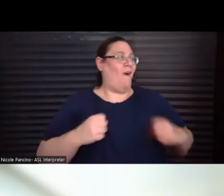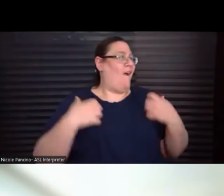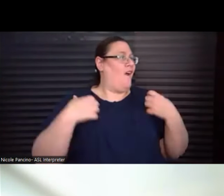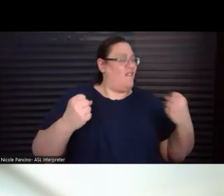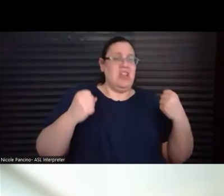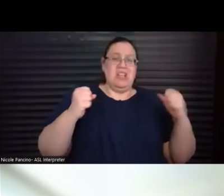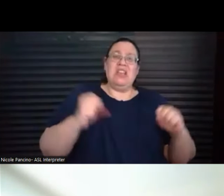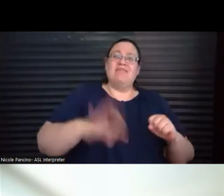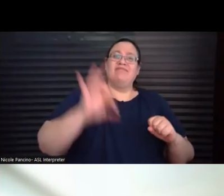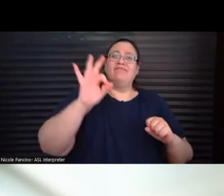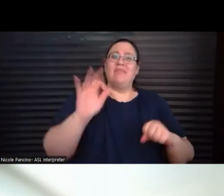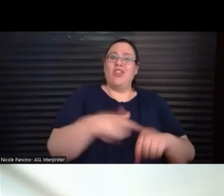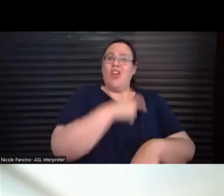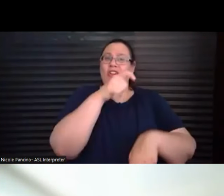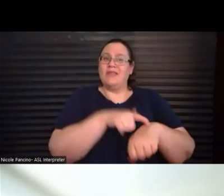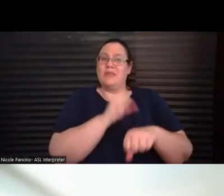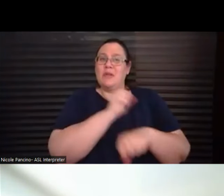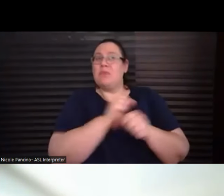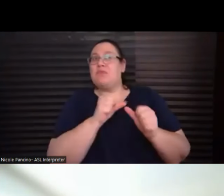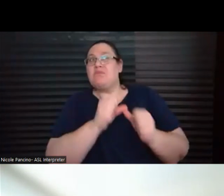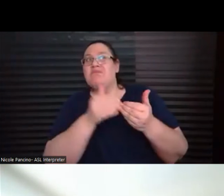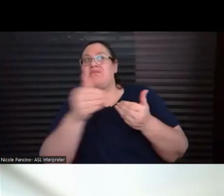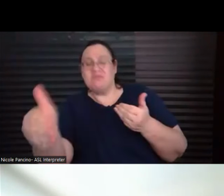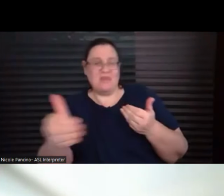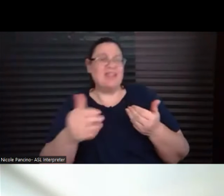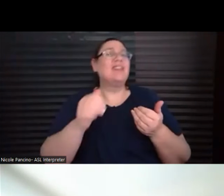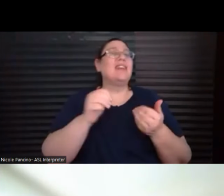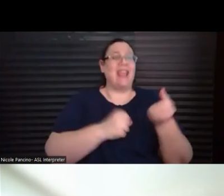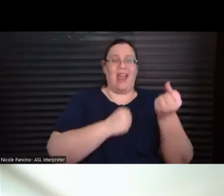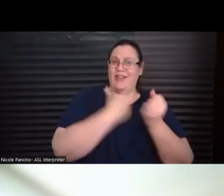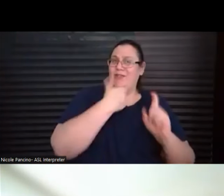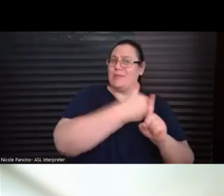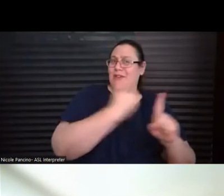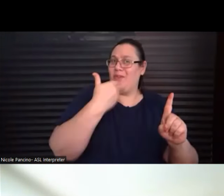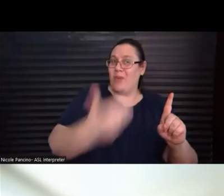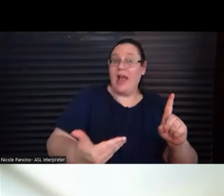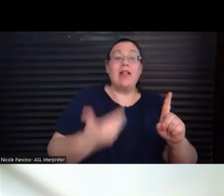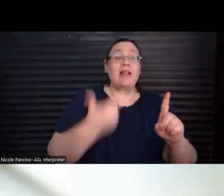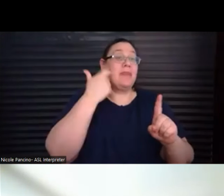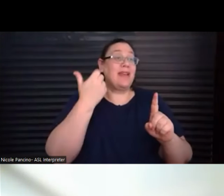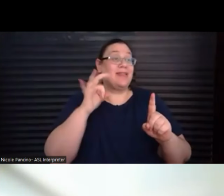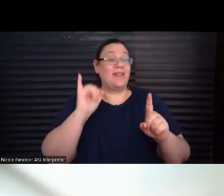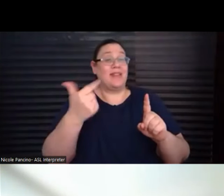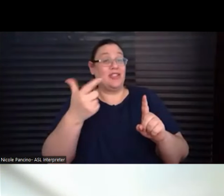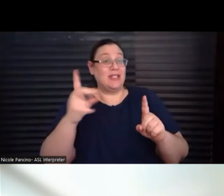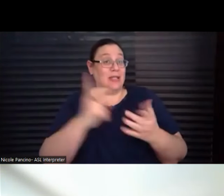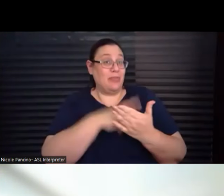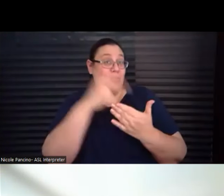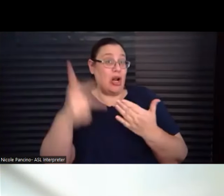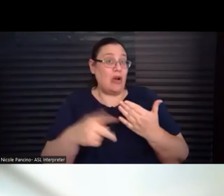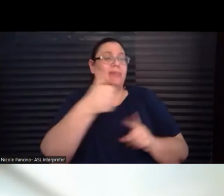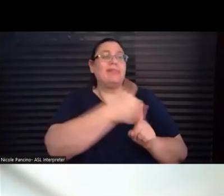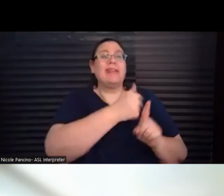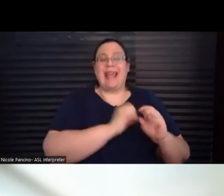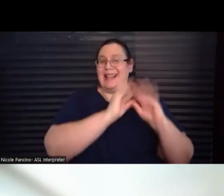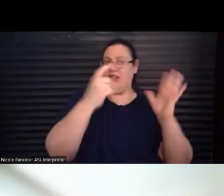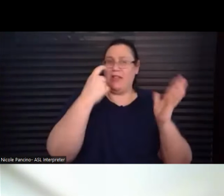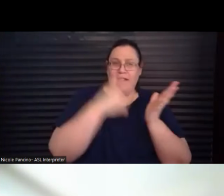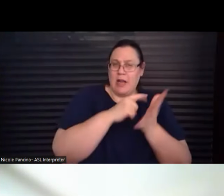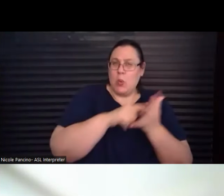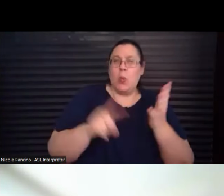He advocates for himself well, and because of the Guided Group Discovery Program, he can clearly identify the supports he needs and knows how to request them.